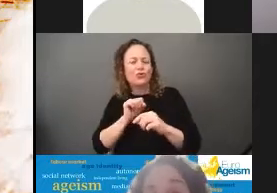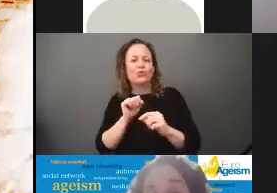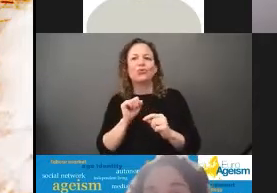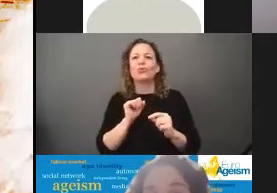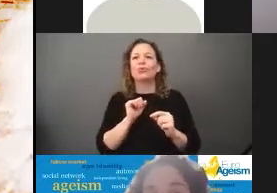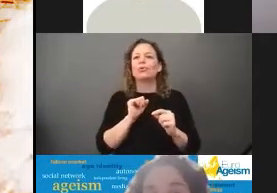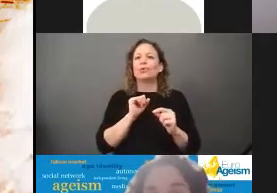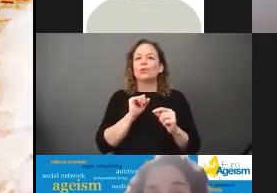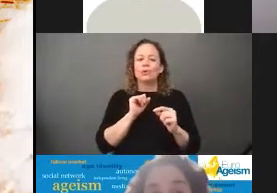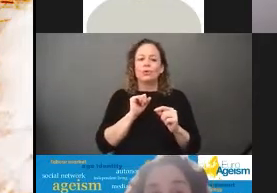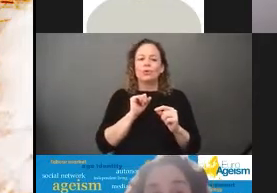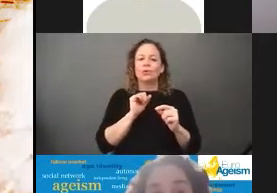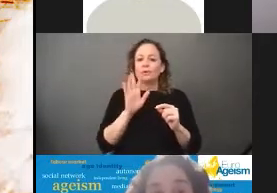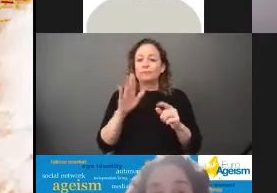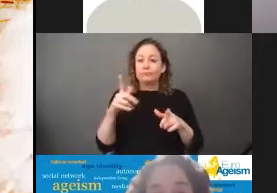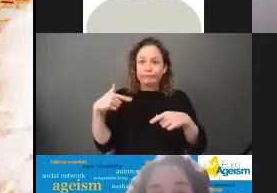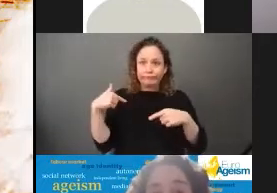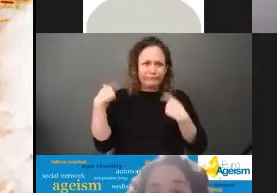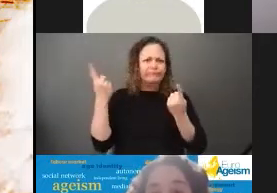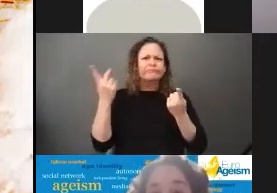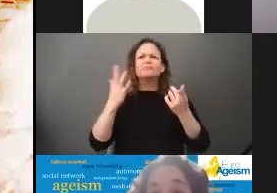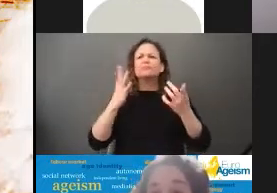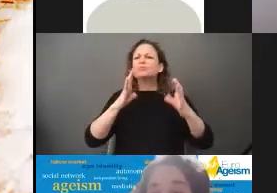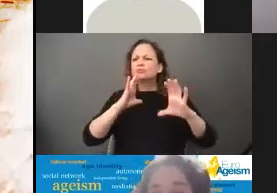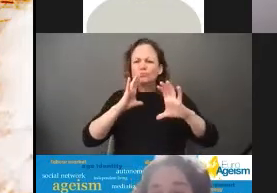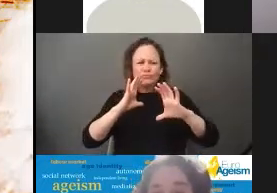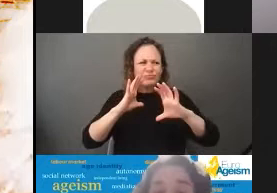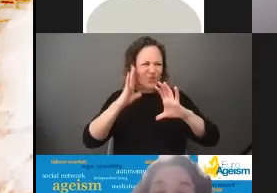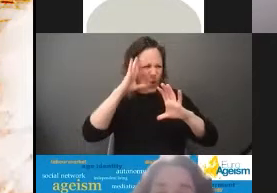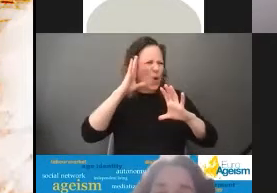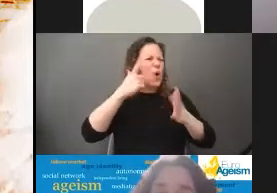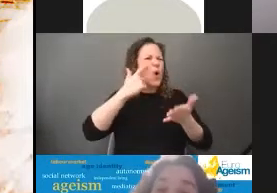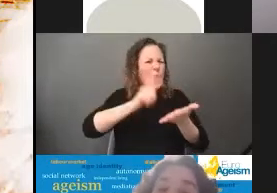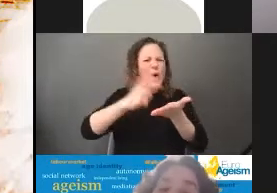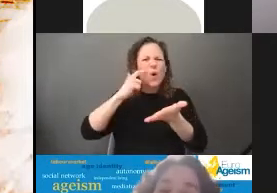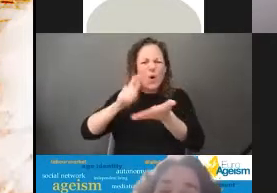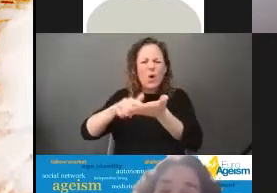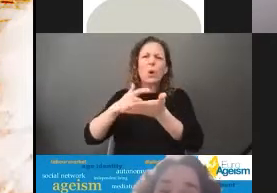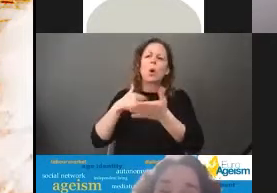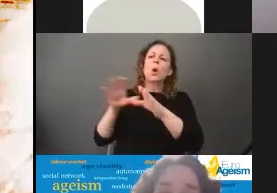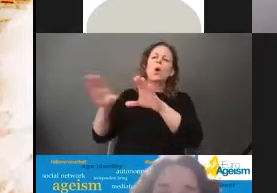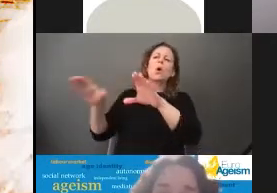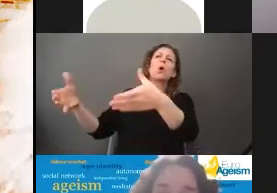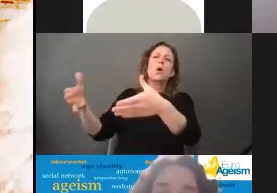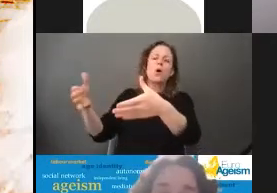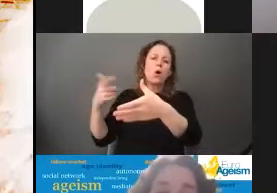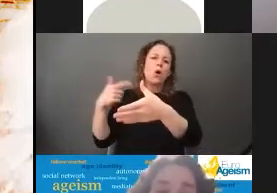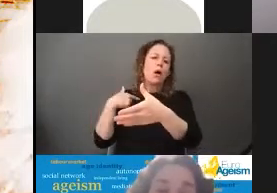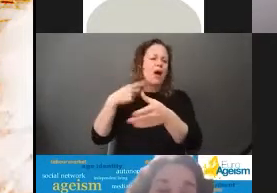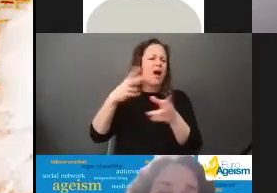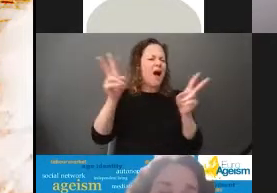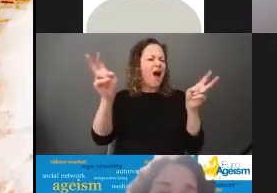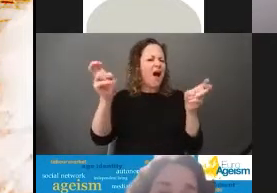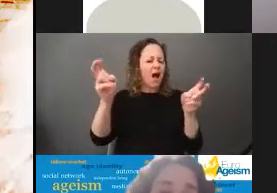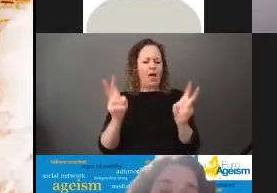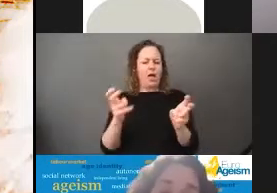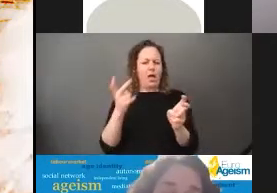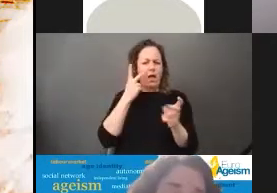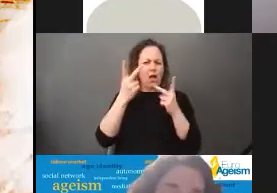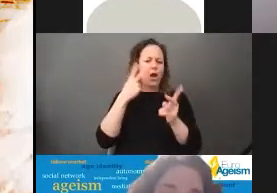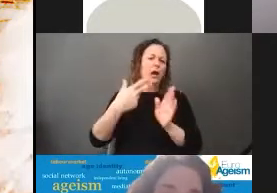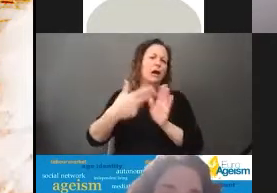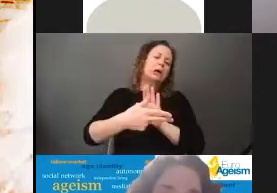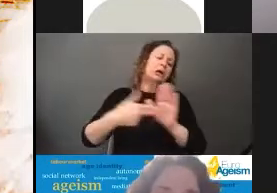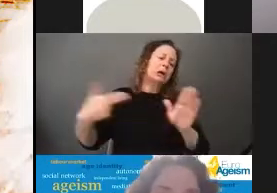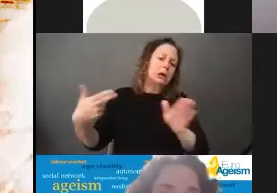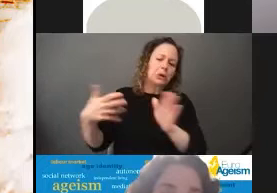of communication around older people as being vulnerable and weak, and also a burden to a healthcare system that has